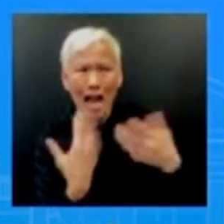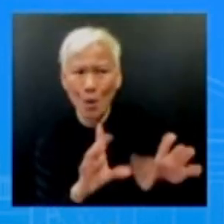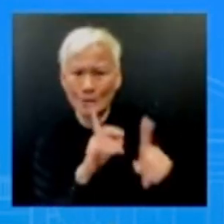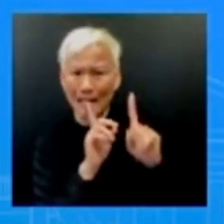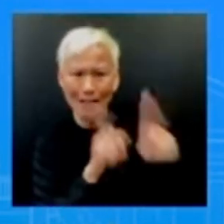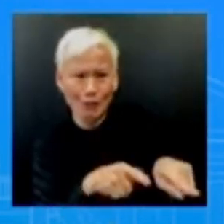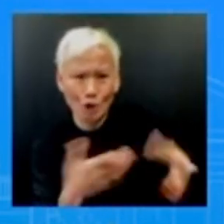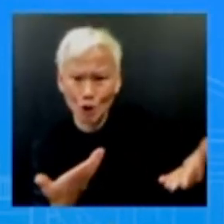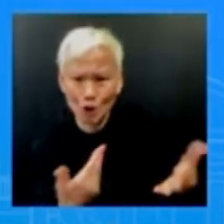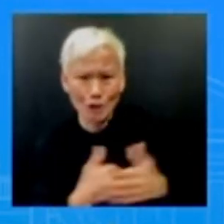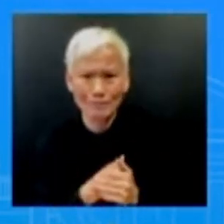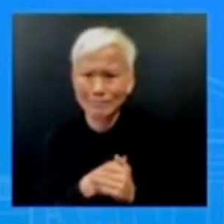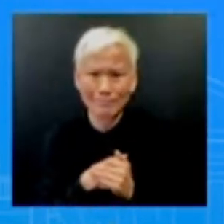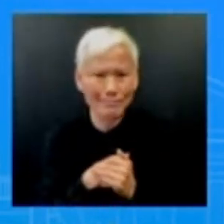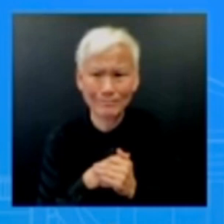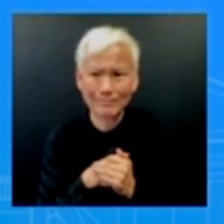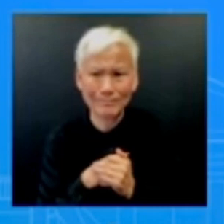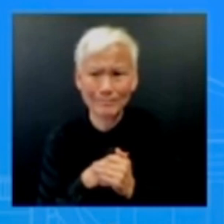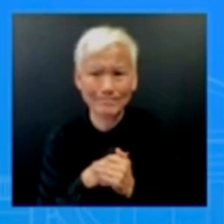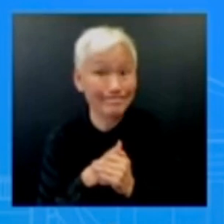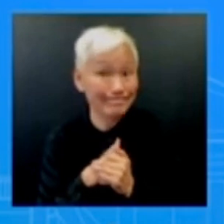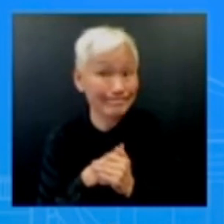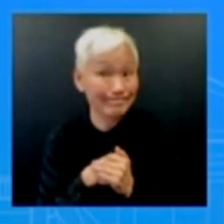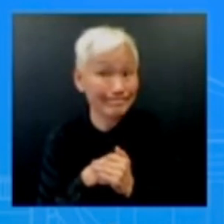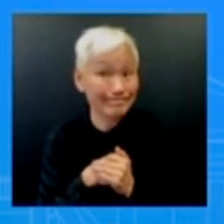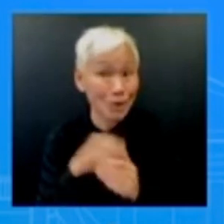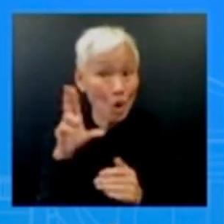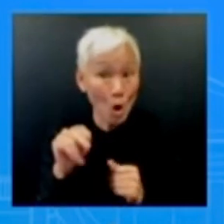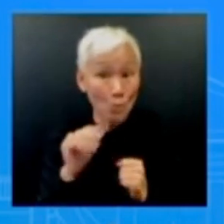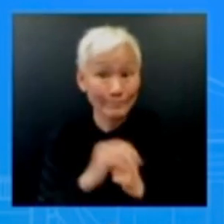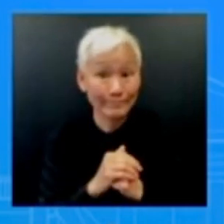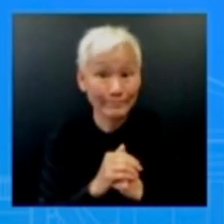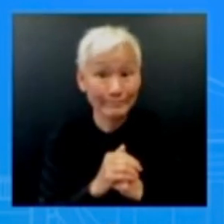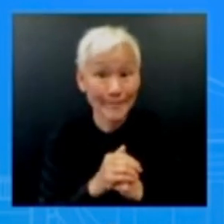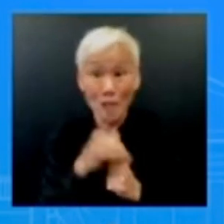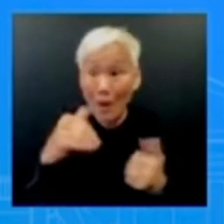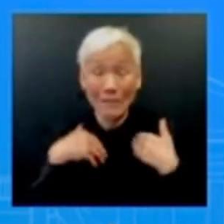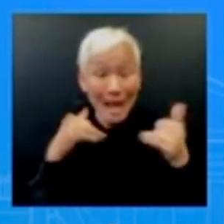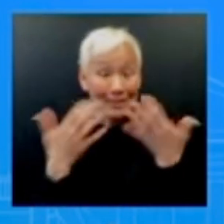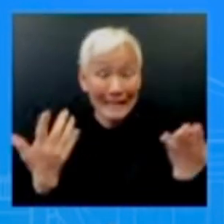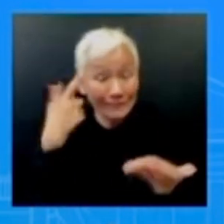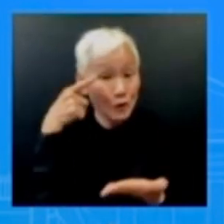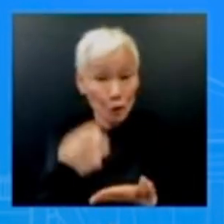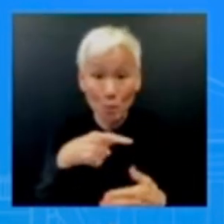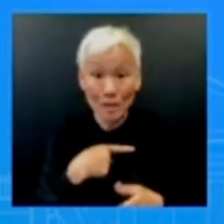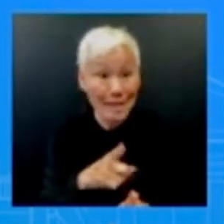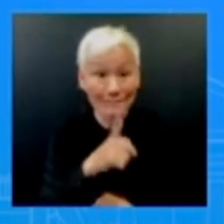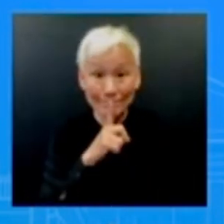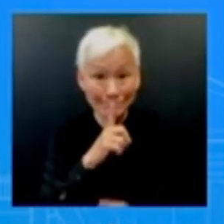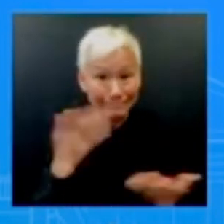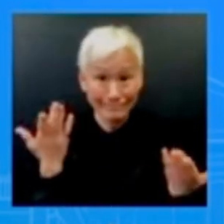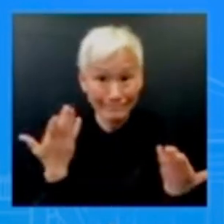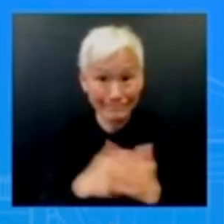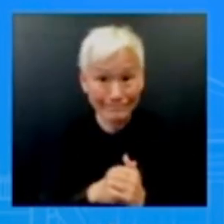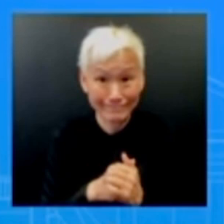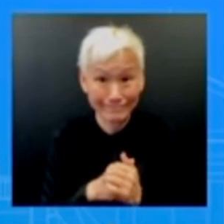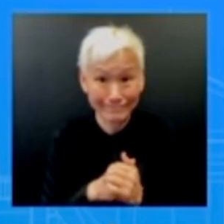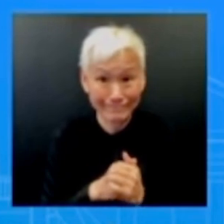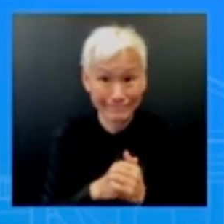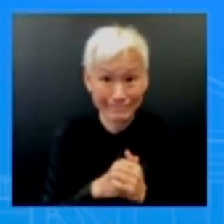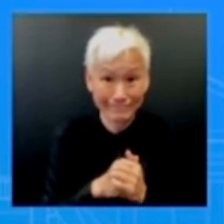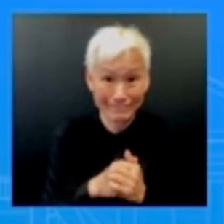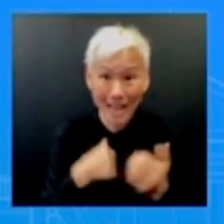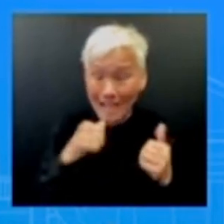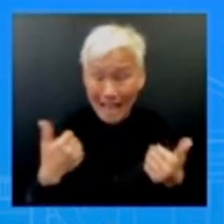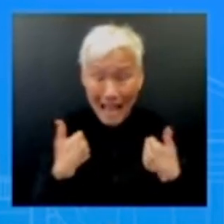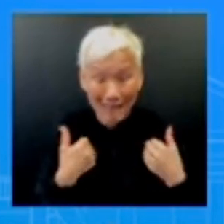Mary. No, I just don't have anything for you at this time. I can confirm that I have not had a conversation with Warren Buffett, but no, I just don't have